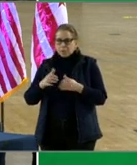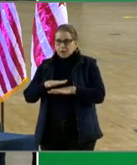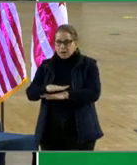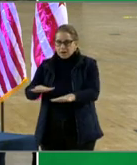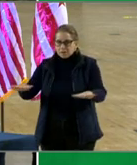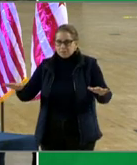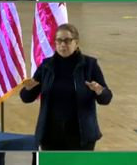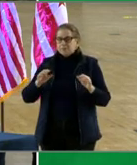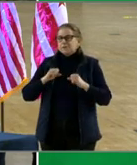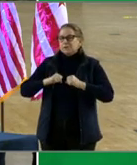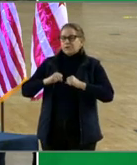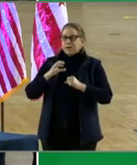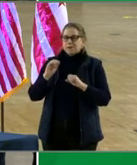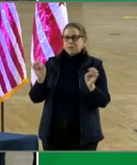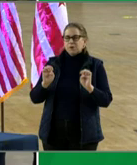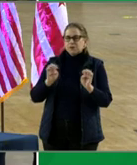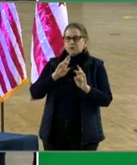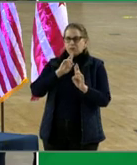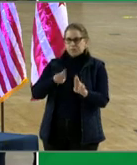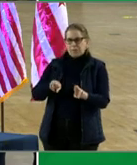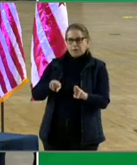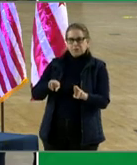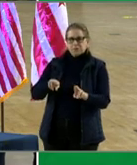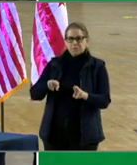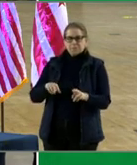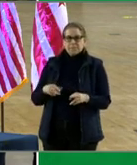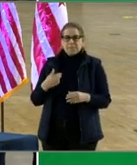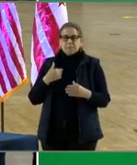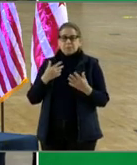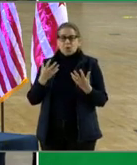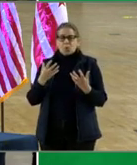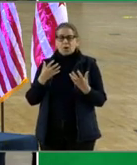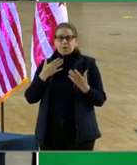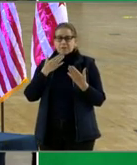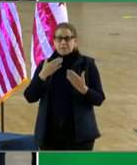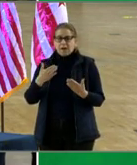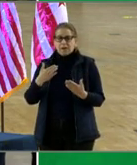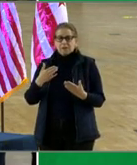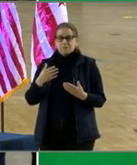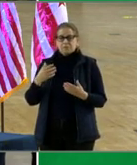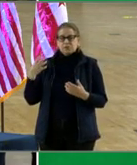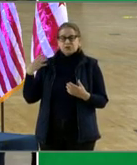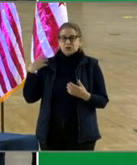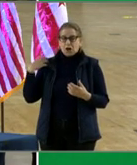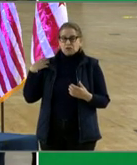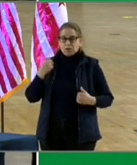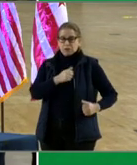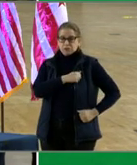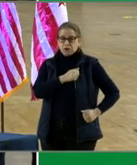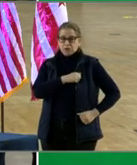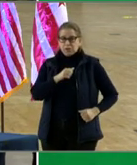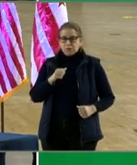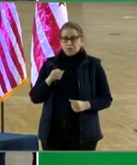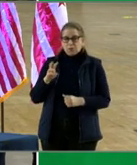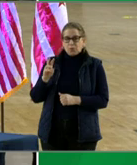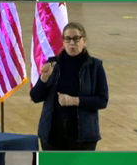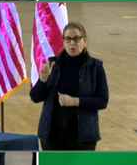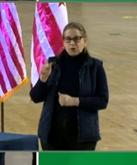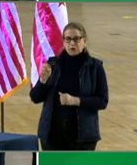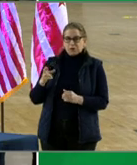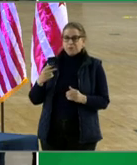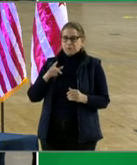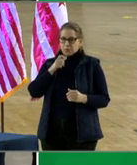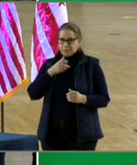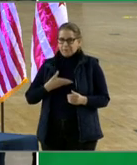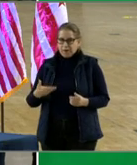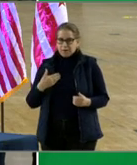I also want to thank General Walker for his hospitality and having us here at the Armory today, and certainly